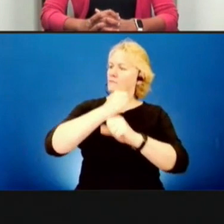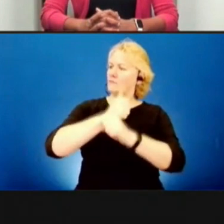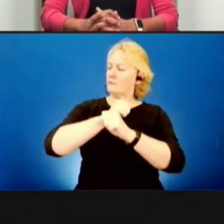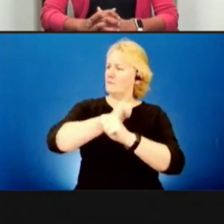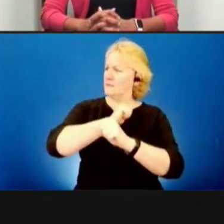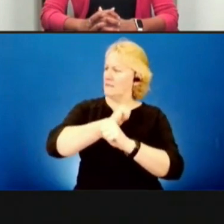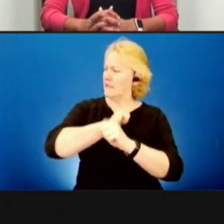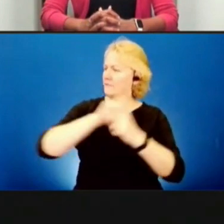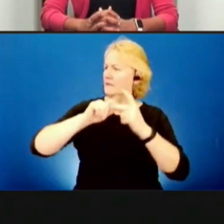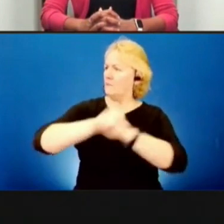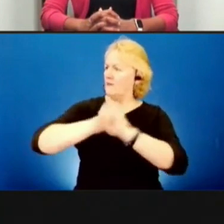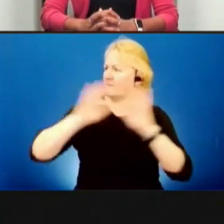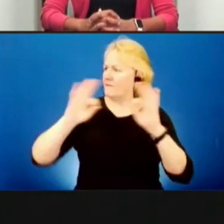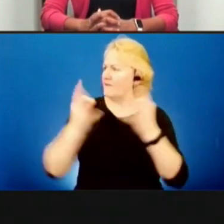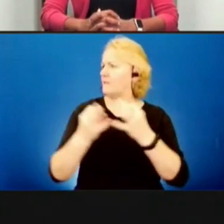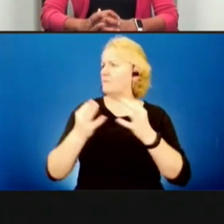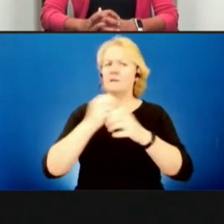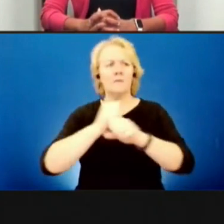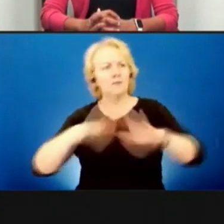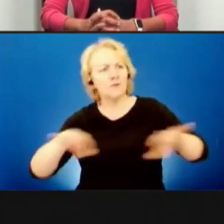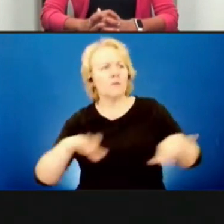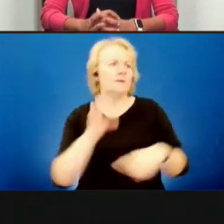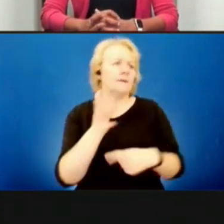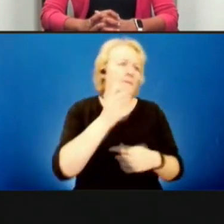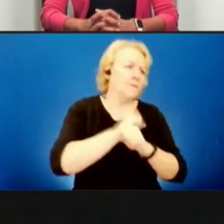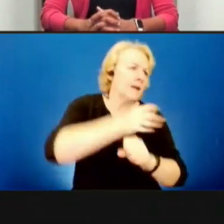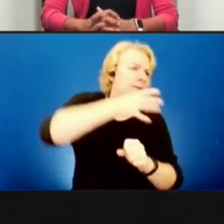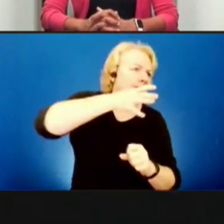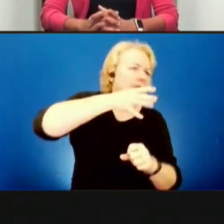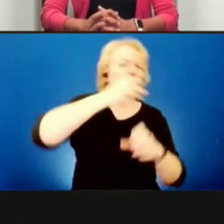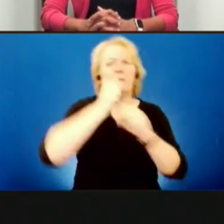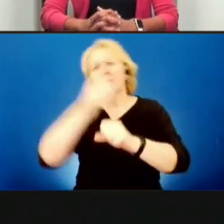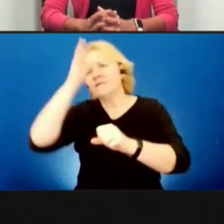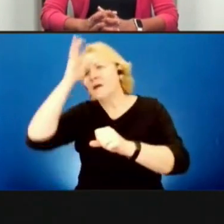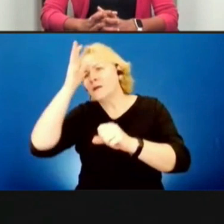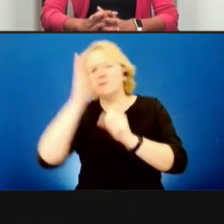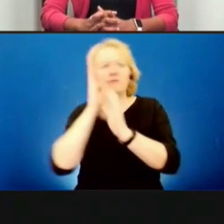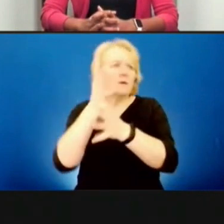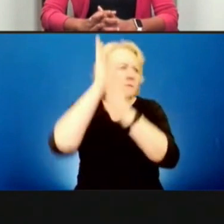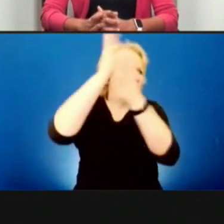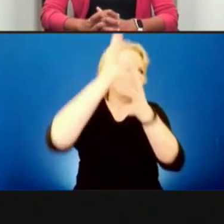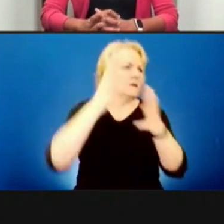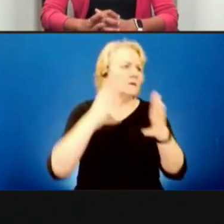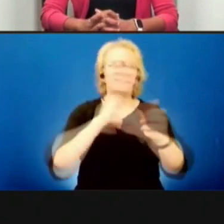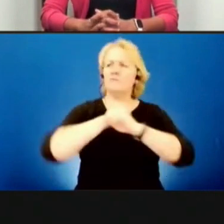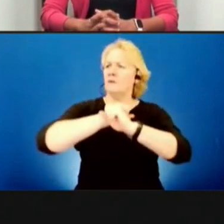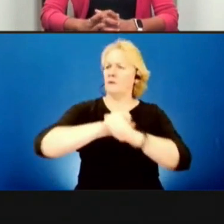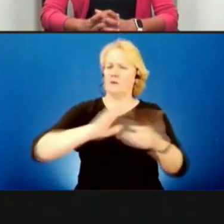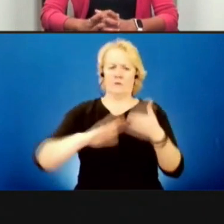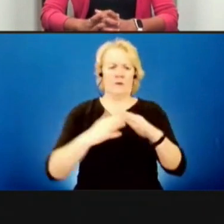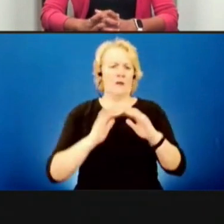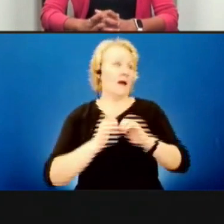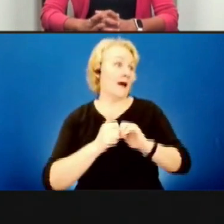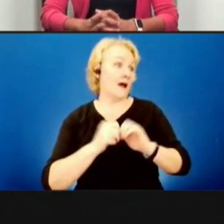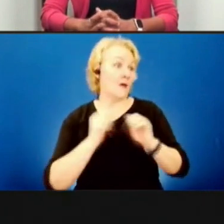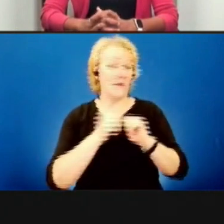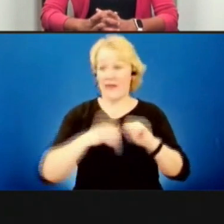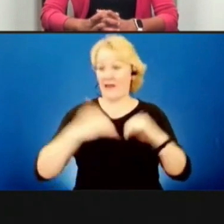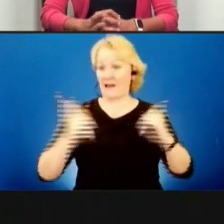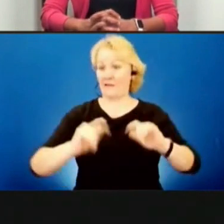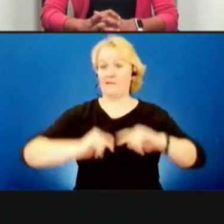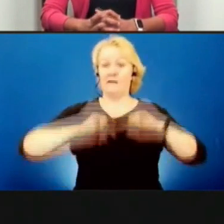our children, our mothers, our fathers, our grandparents, and the rest of our community. And with that, I'll open us up for